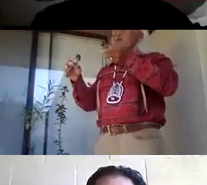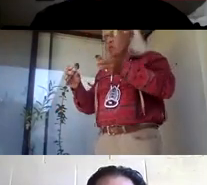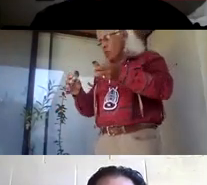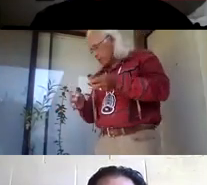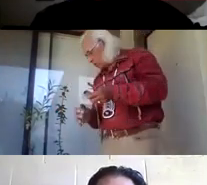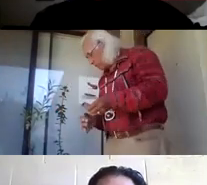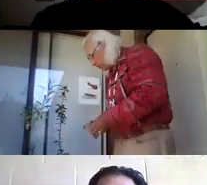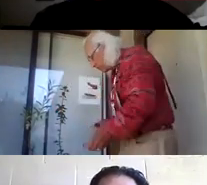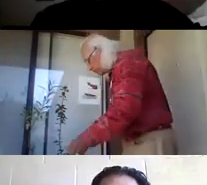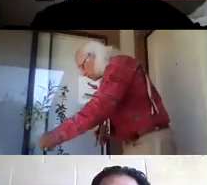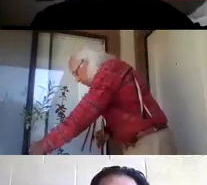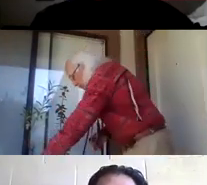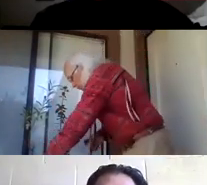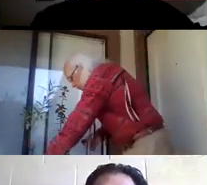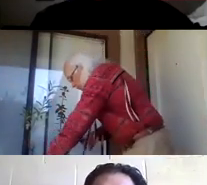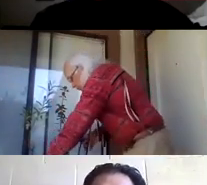and to the west.